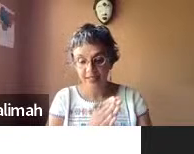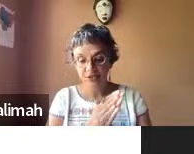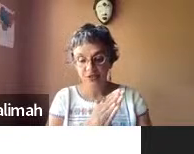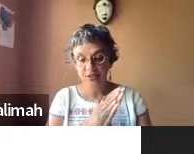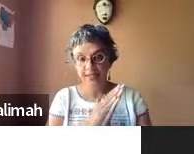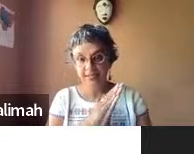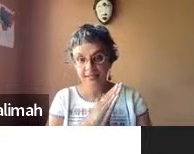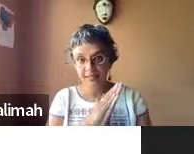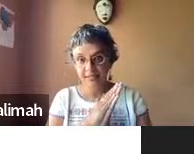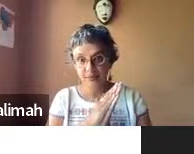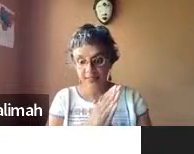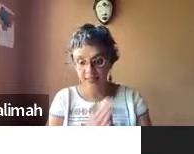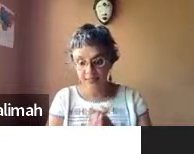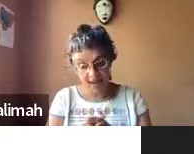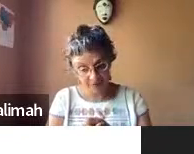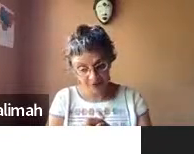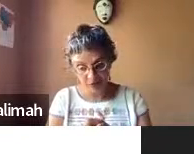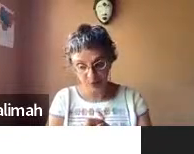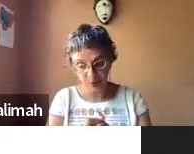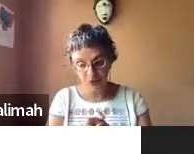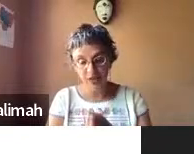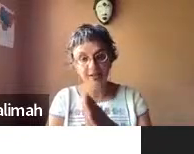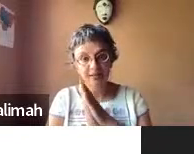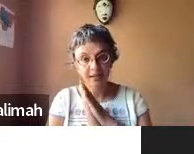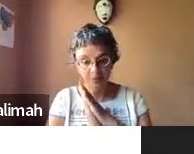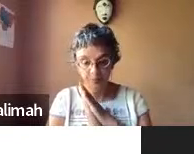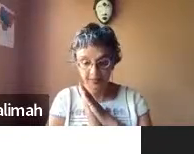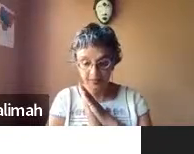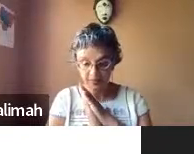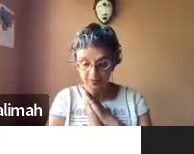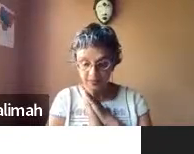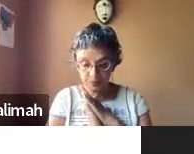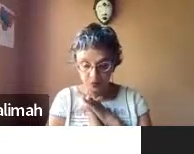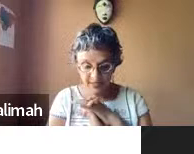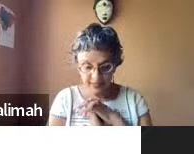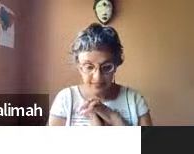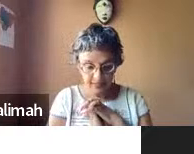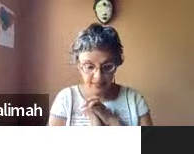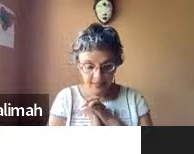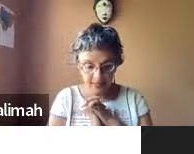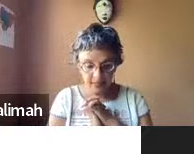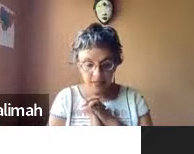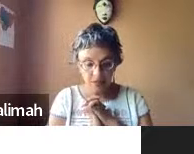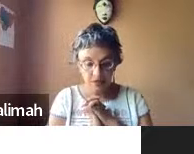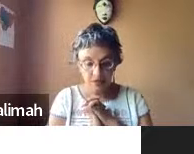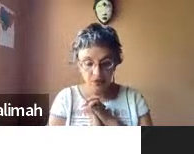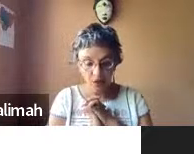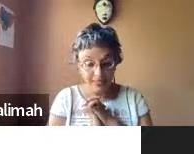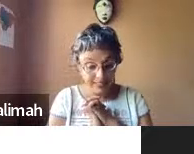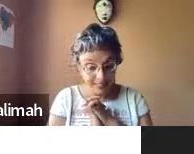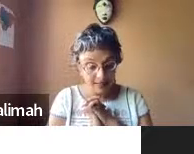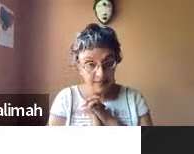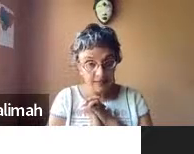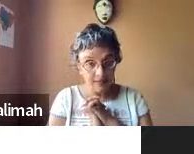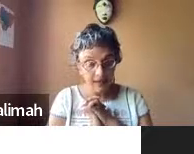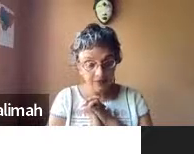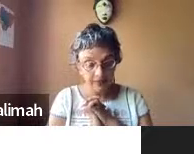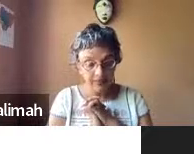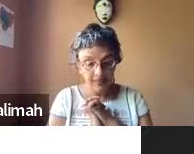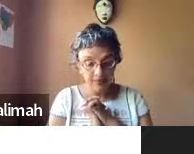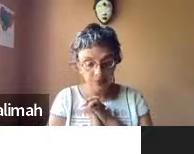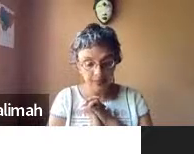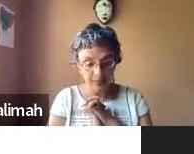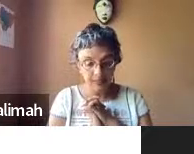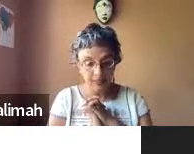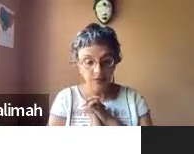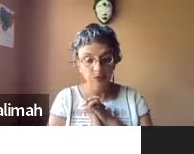2019, so that's immediately after Abuja up until the present, not a single